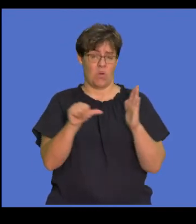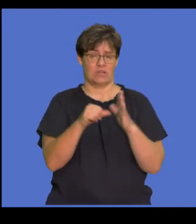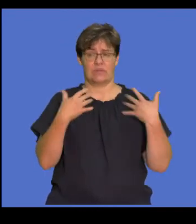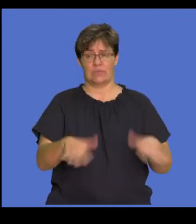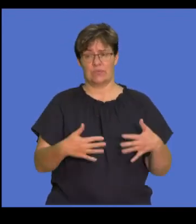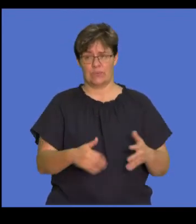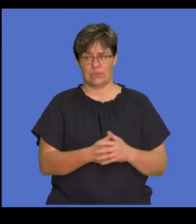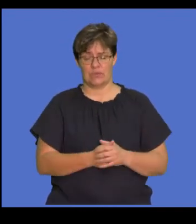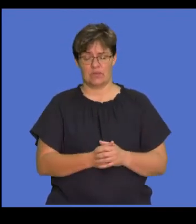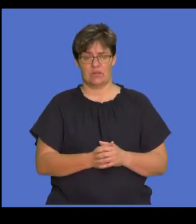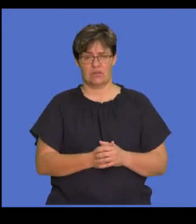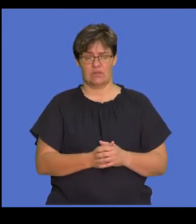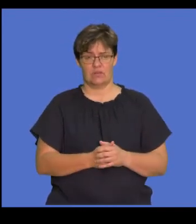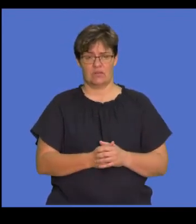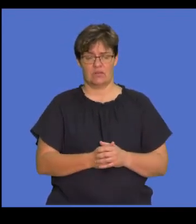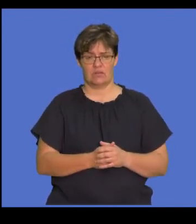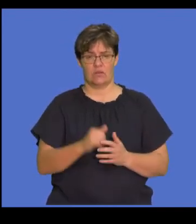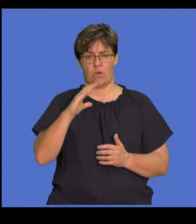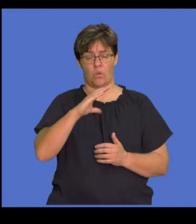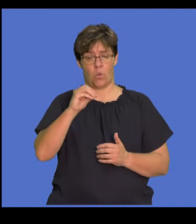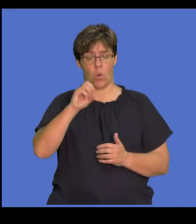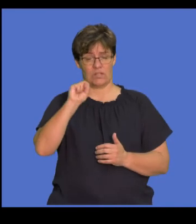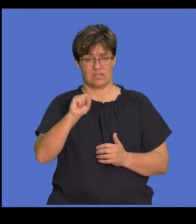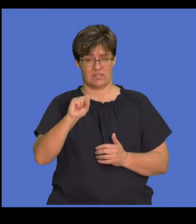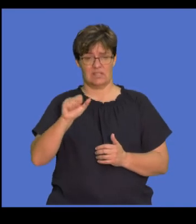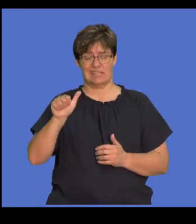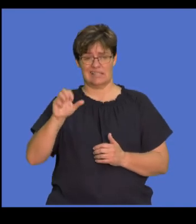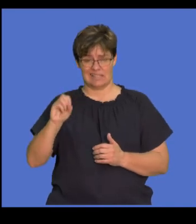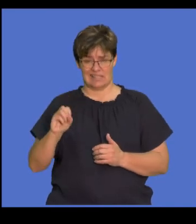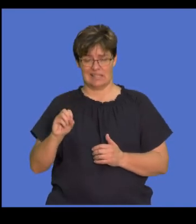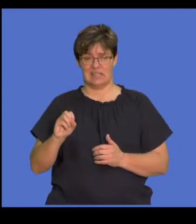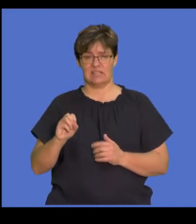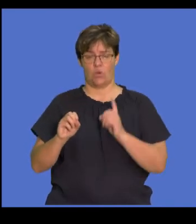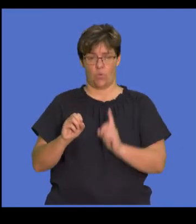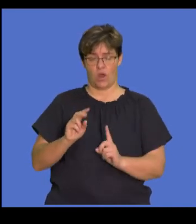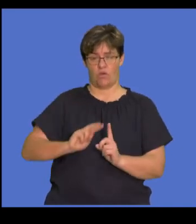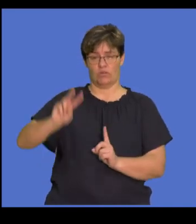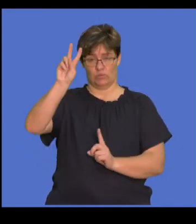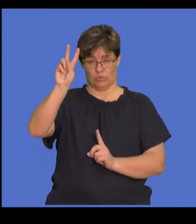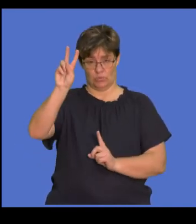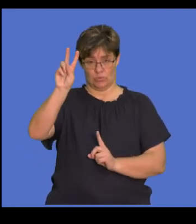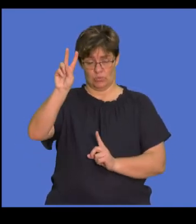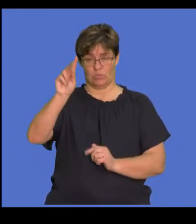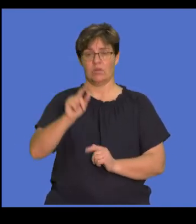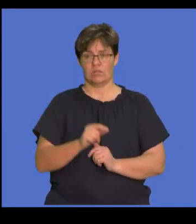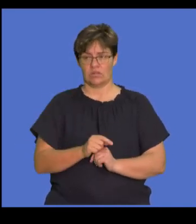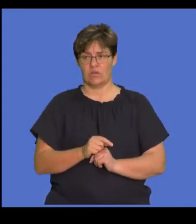important, right? Cos of 60 is normally 1/2, which is